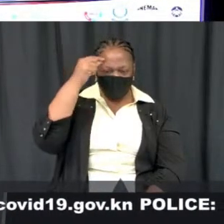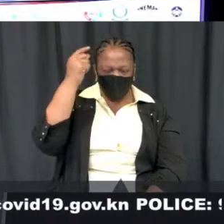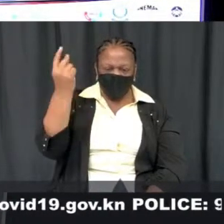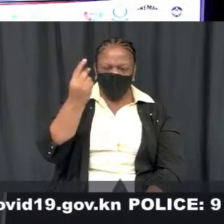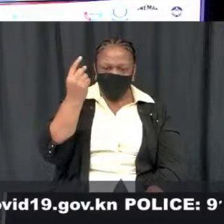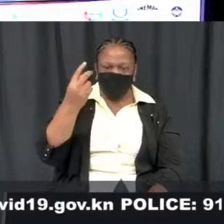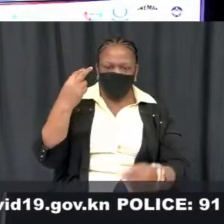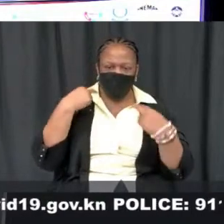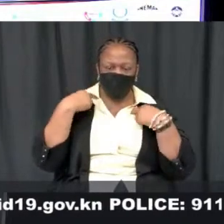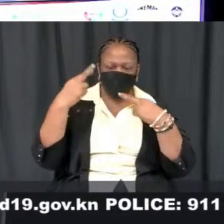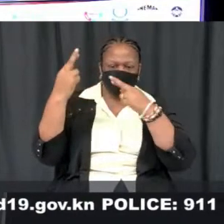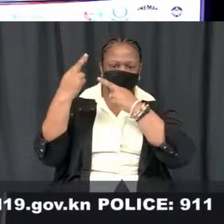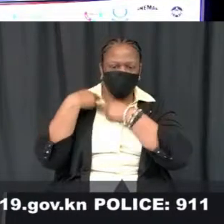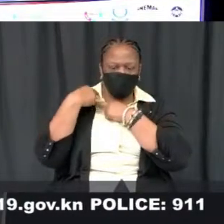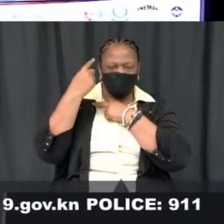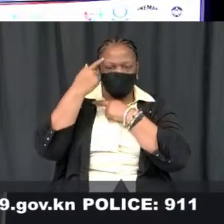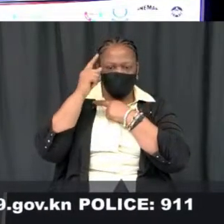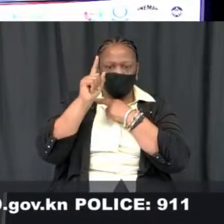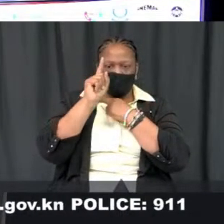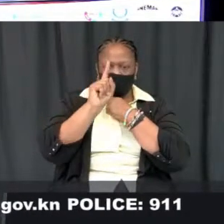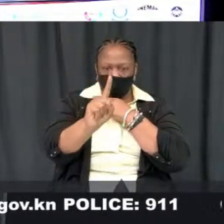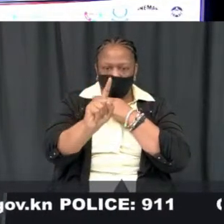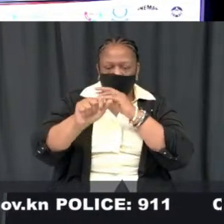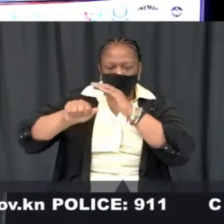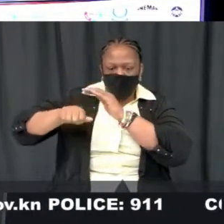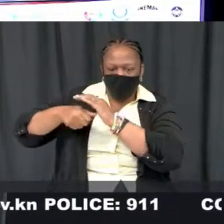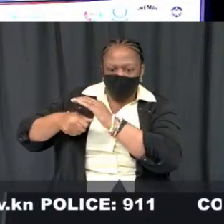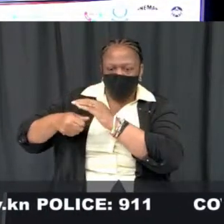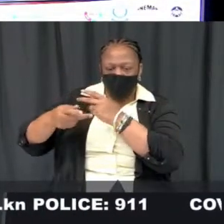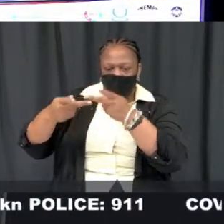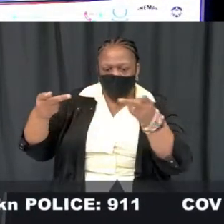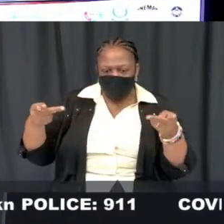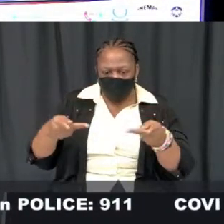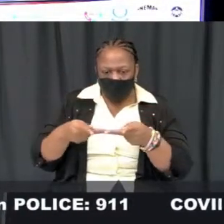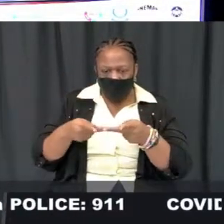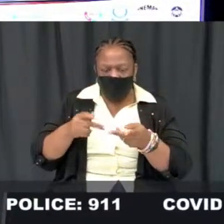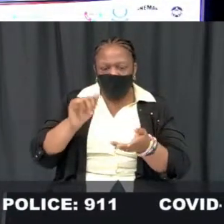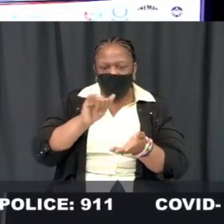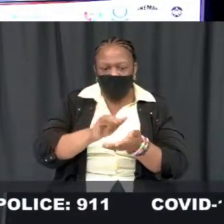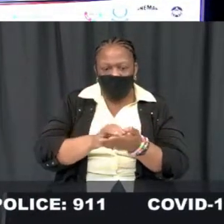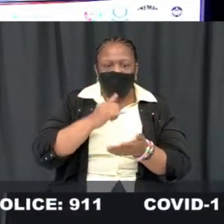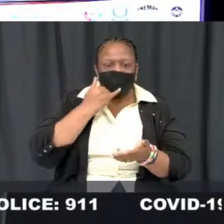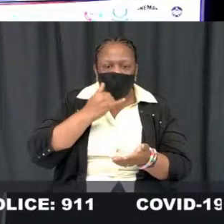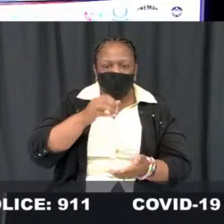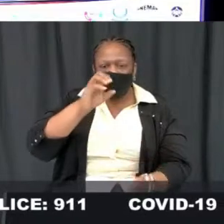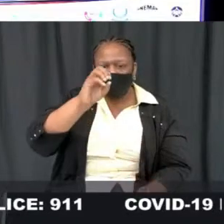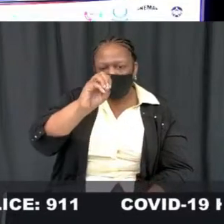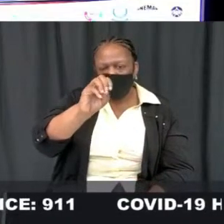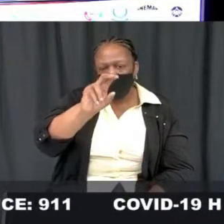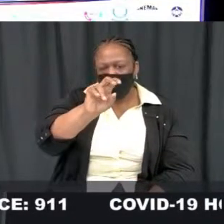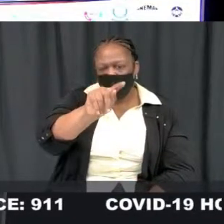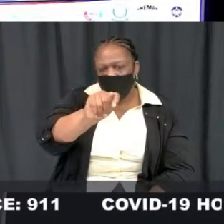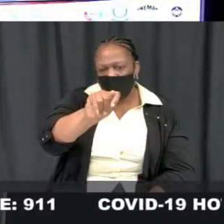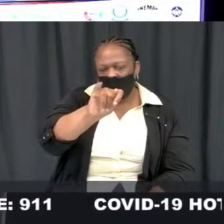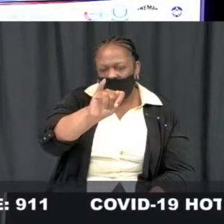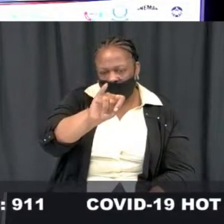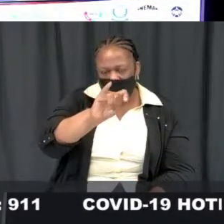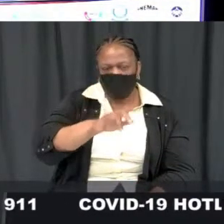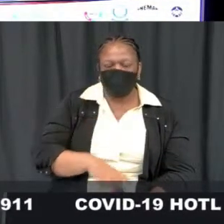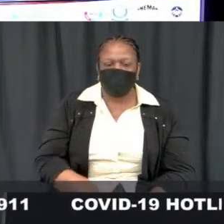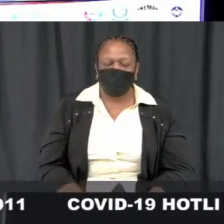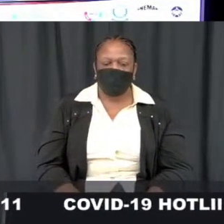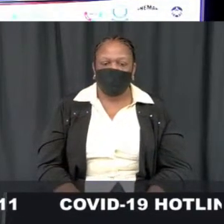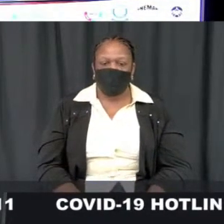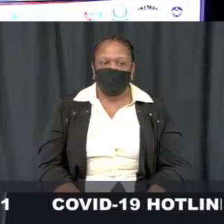So what happens when an individual is going to stay at the Ocean Terrace Inn? 1, when he comes in, they make the